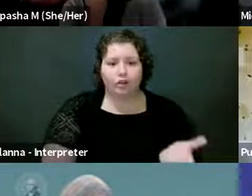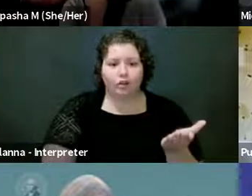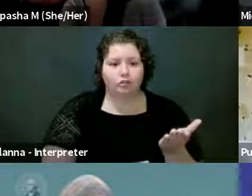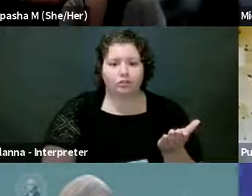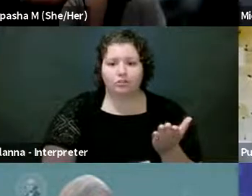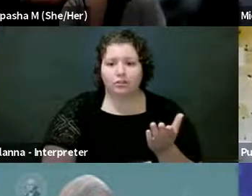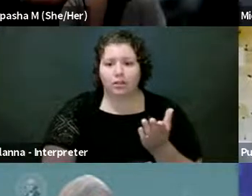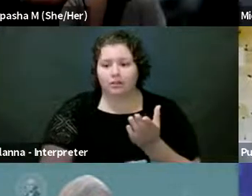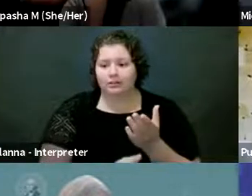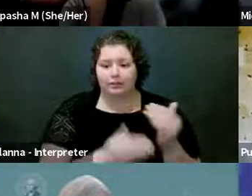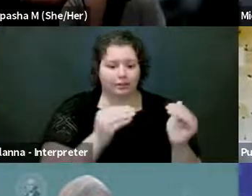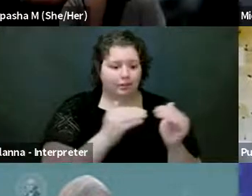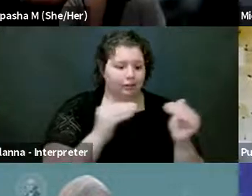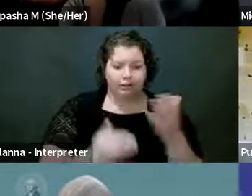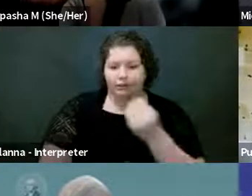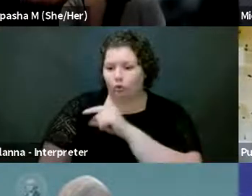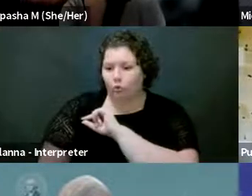too.